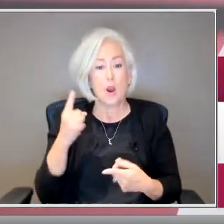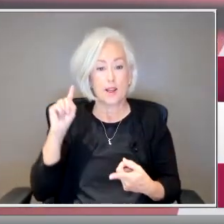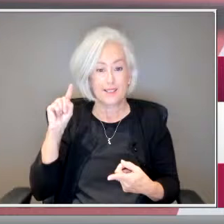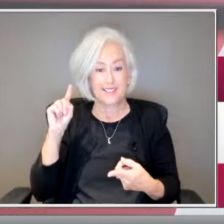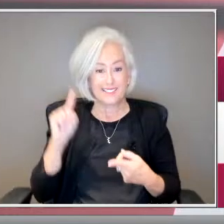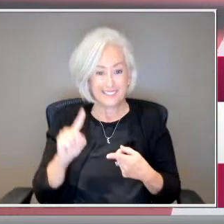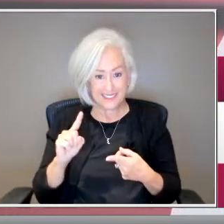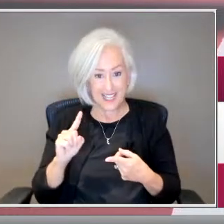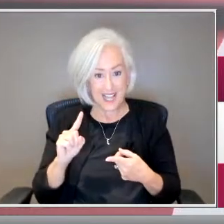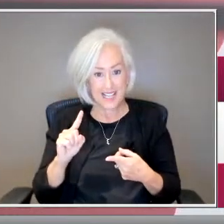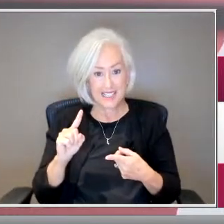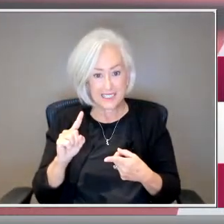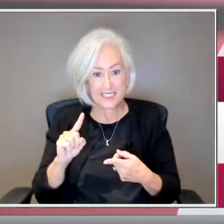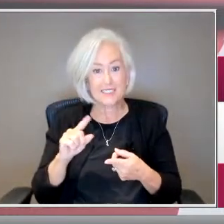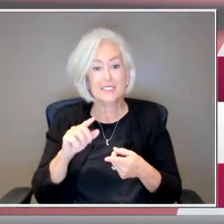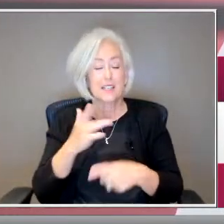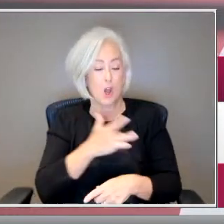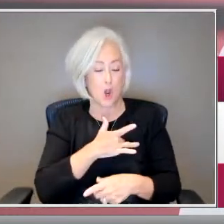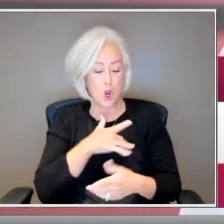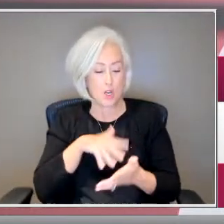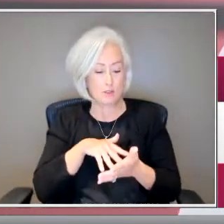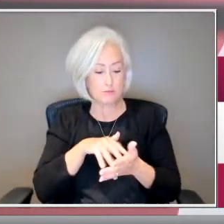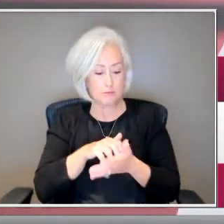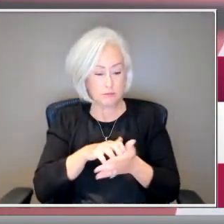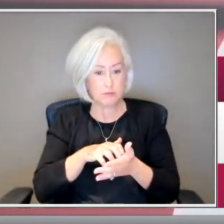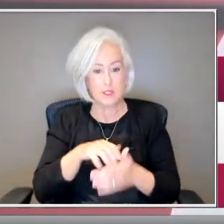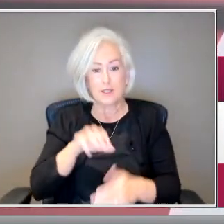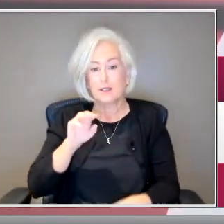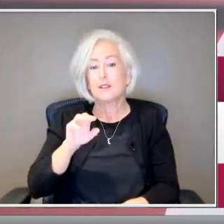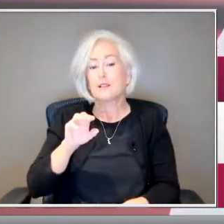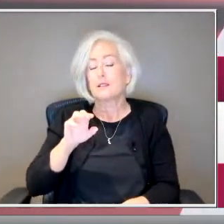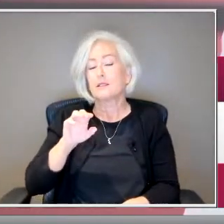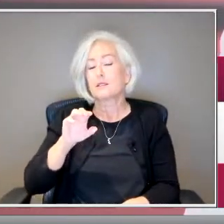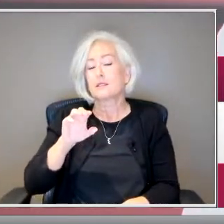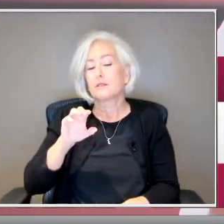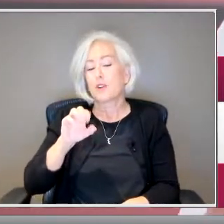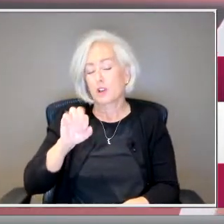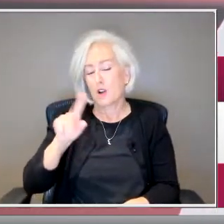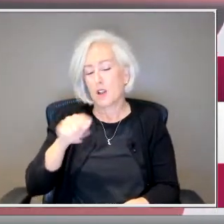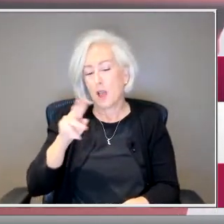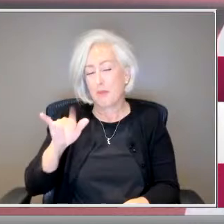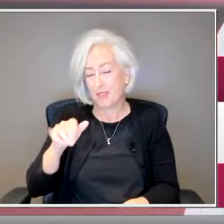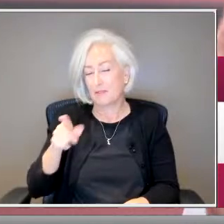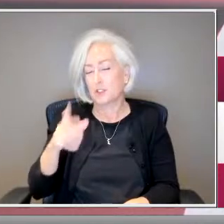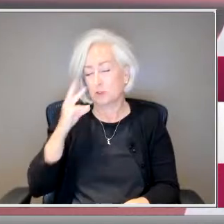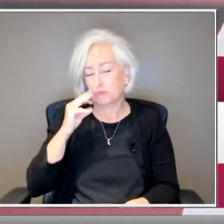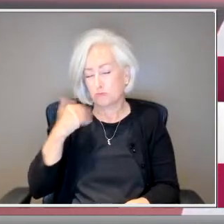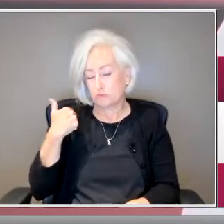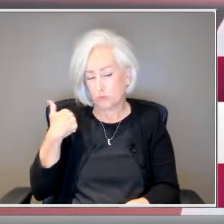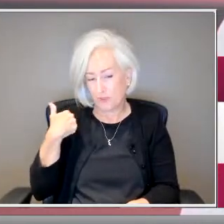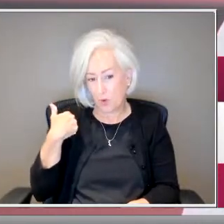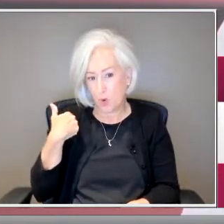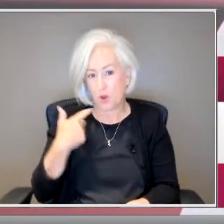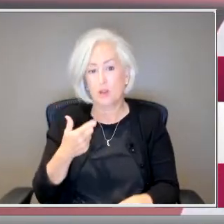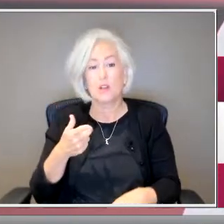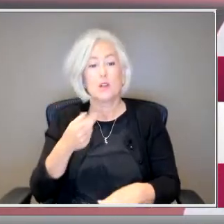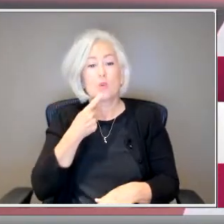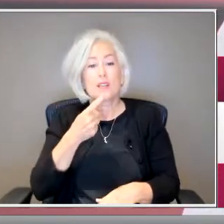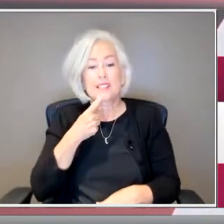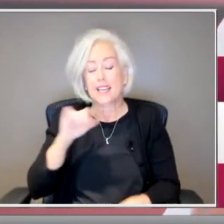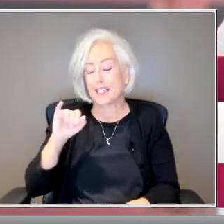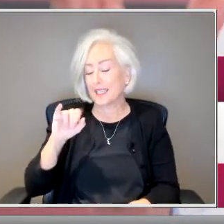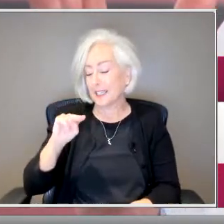she didn't know she had. And it was just detected, but her EF was a little, ejection fraction is the amount of blood that leaves the heart. And normal